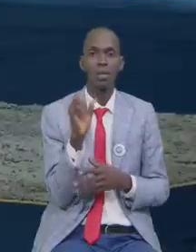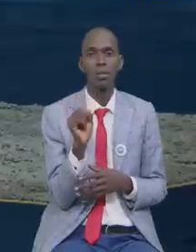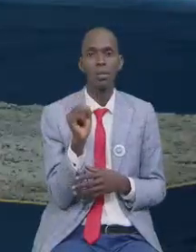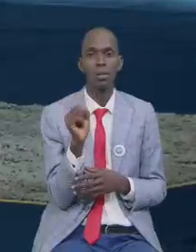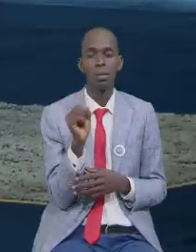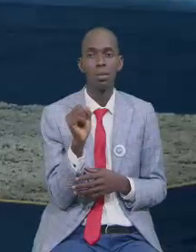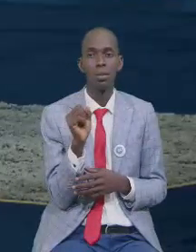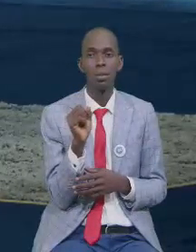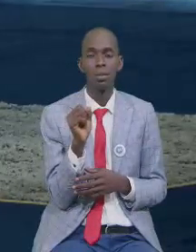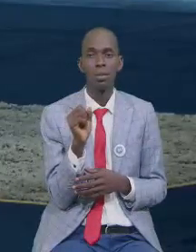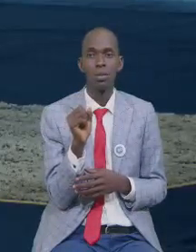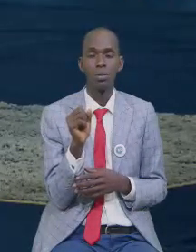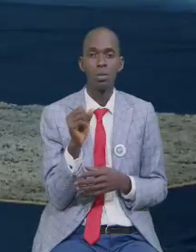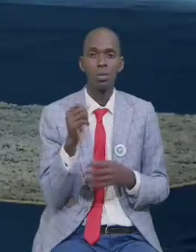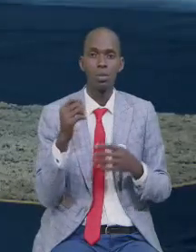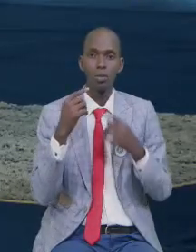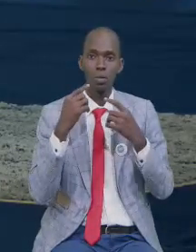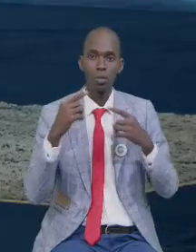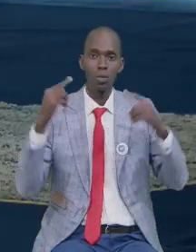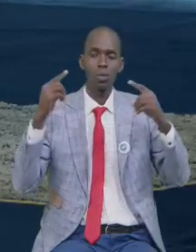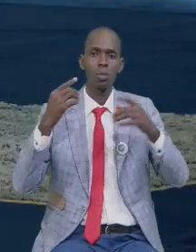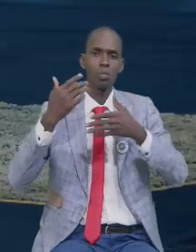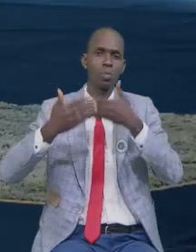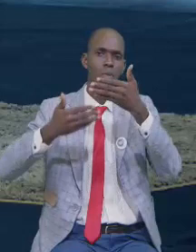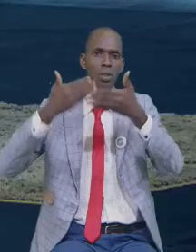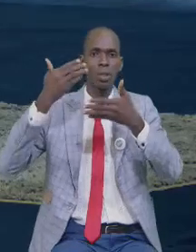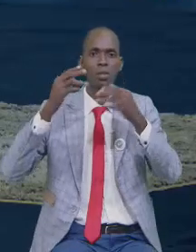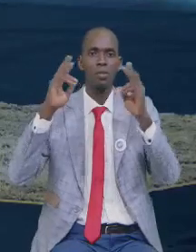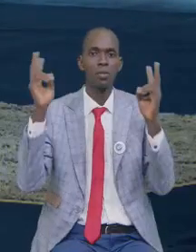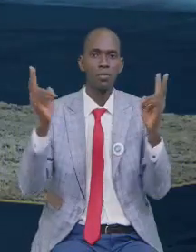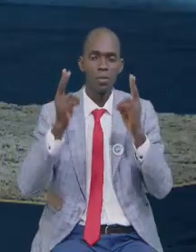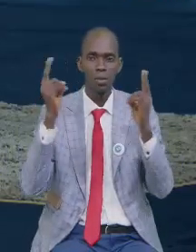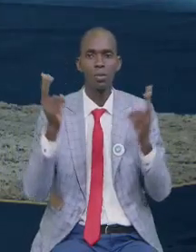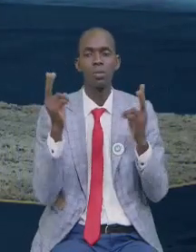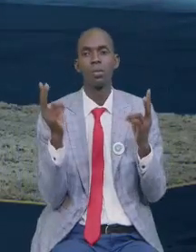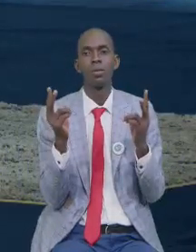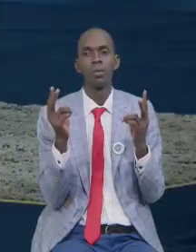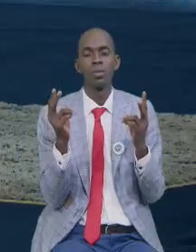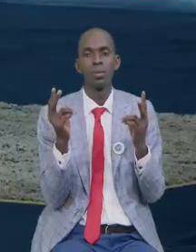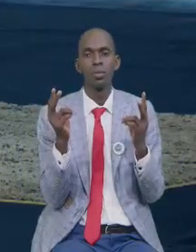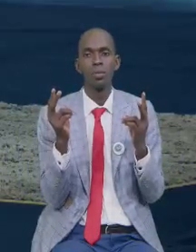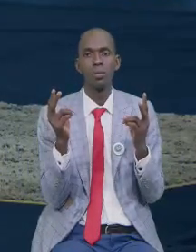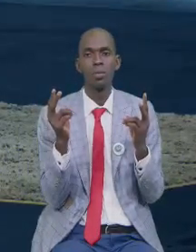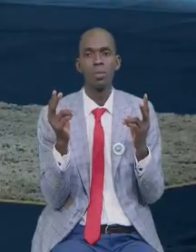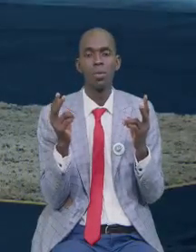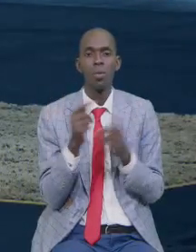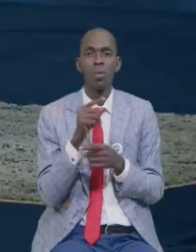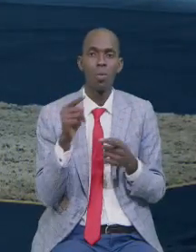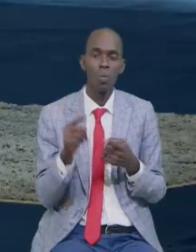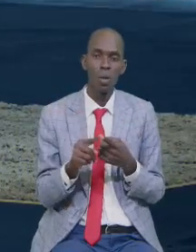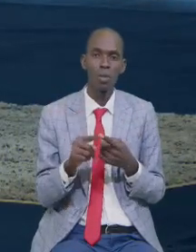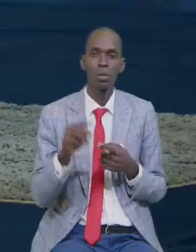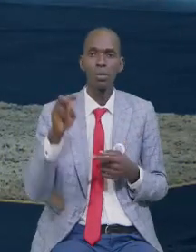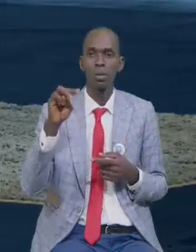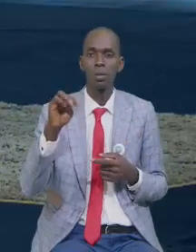Progress. Victory was being eroded when Moses' hand